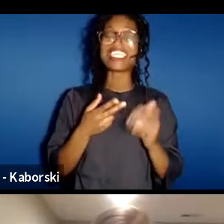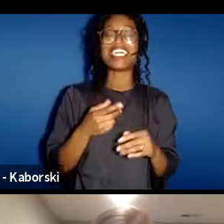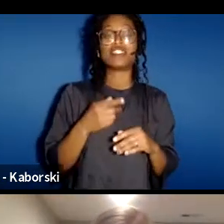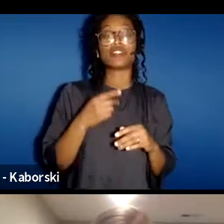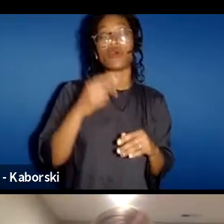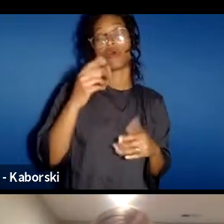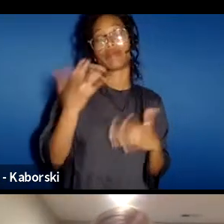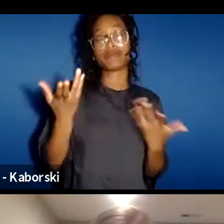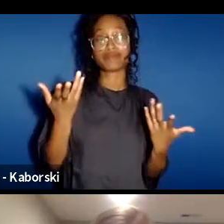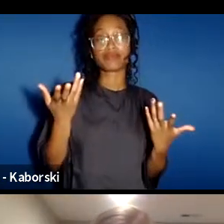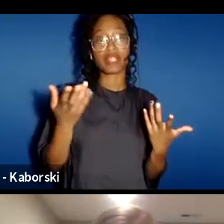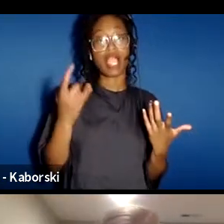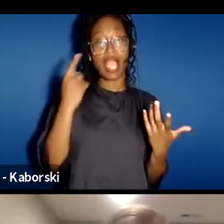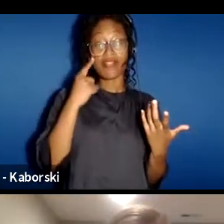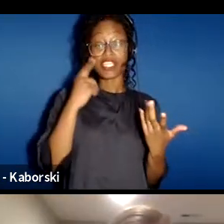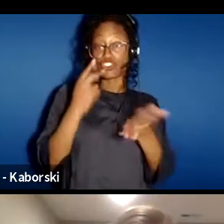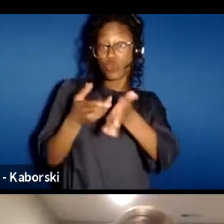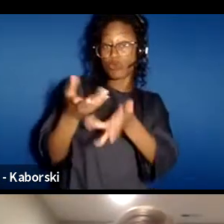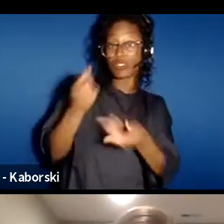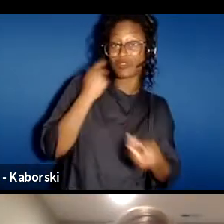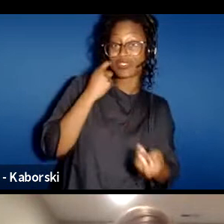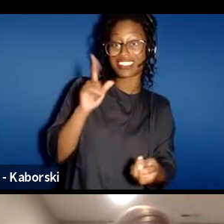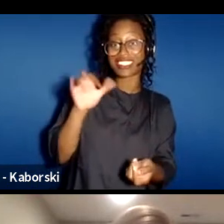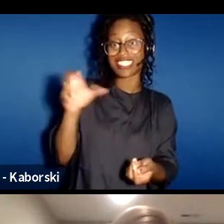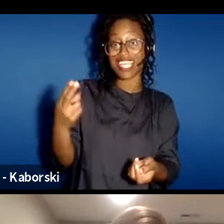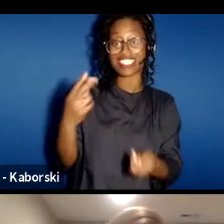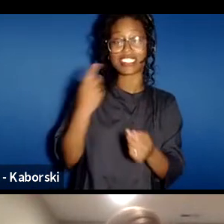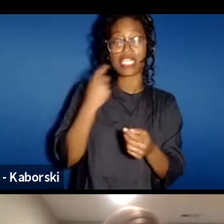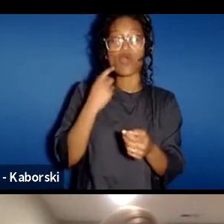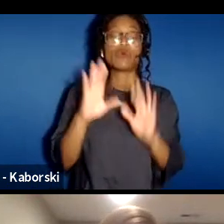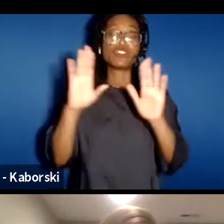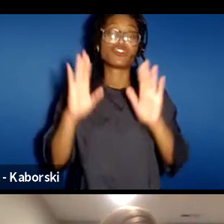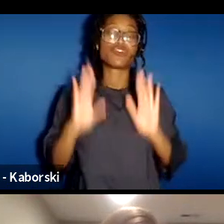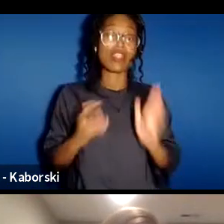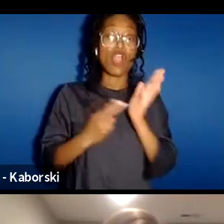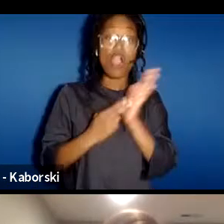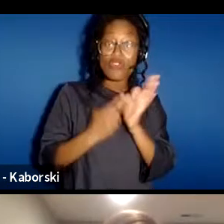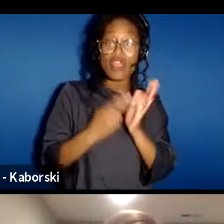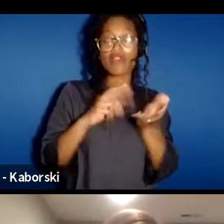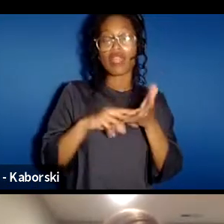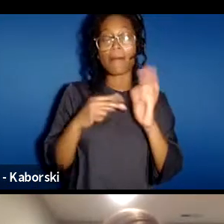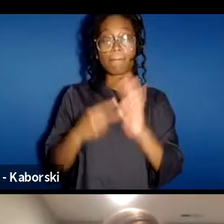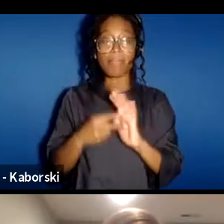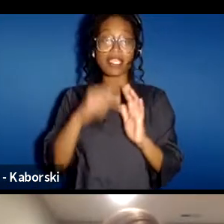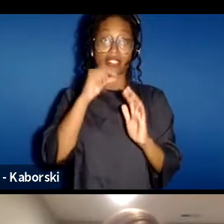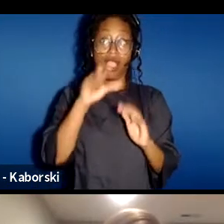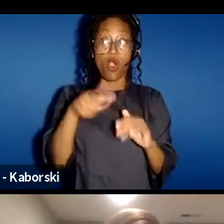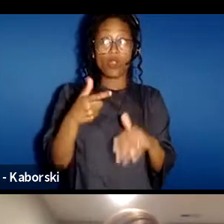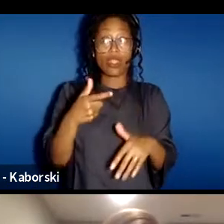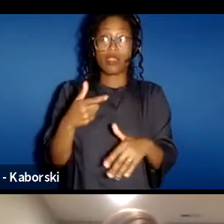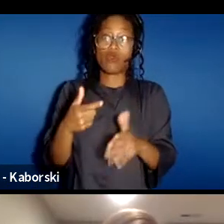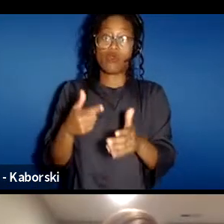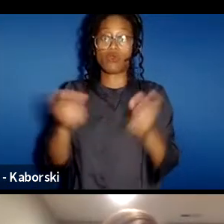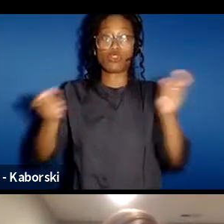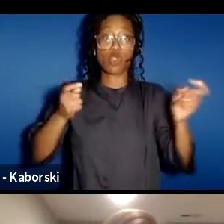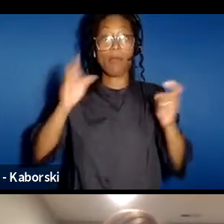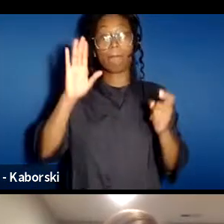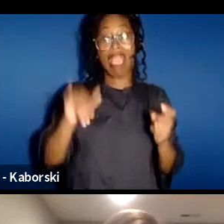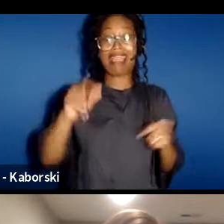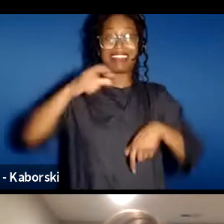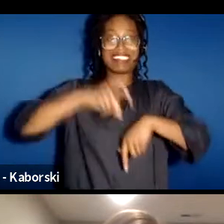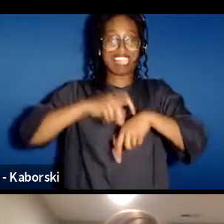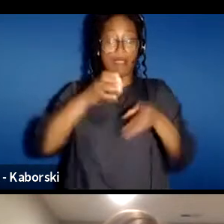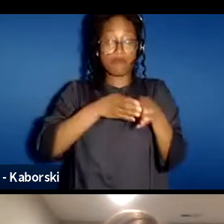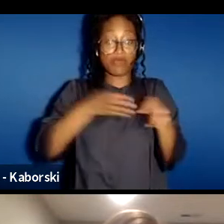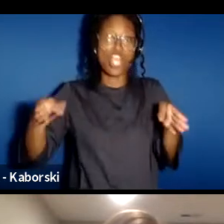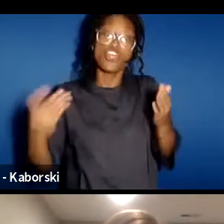obviously there's a truth to that. And the thing that's really great about authenticity is authenticity isn't relegated to a time period. New brands can be authentic